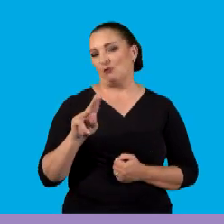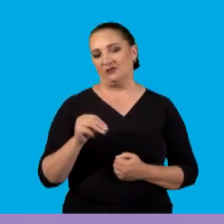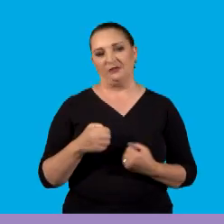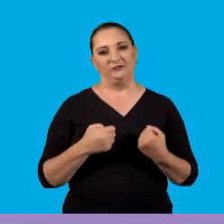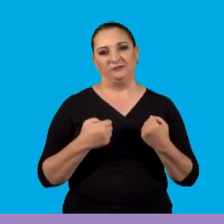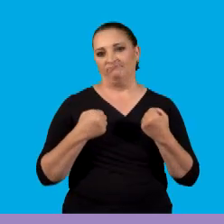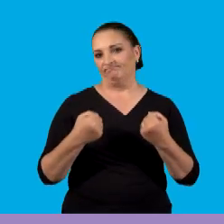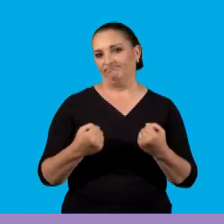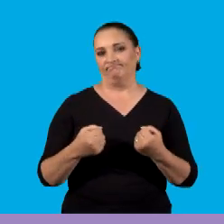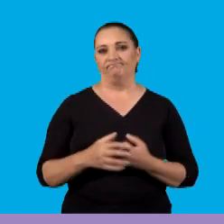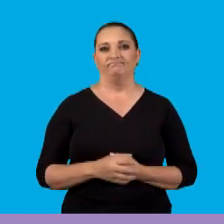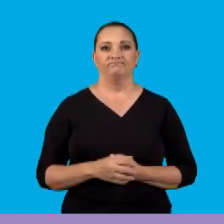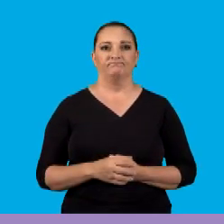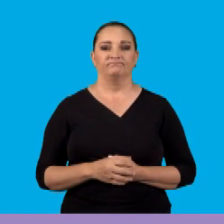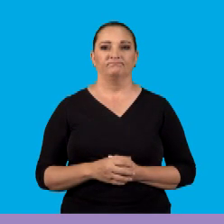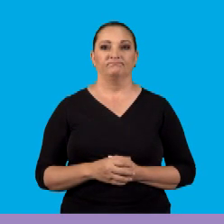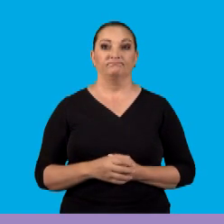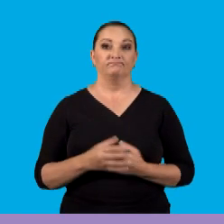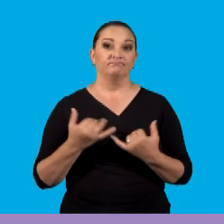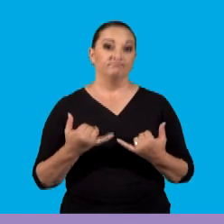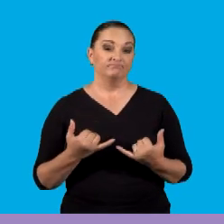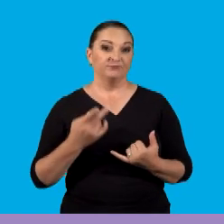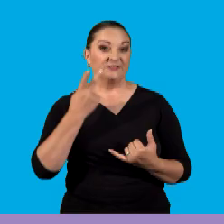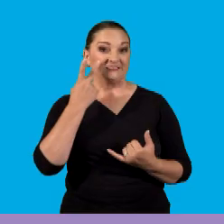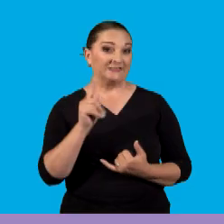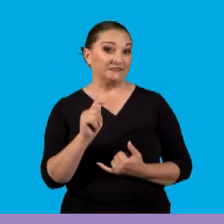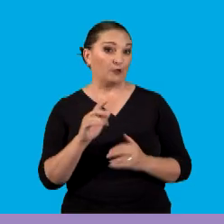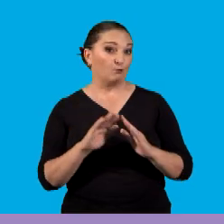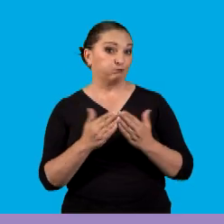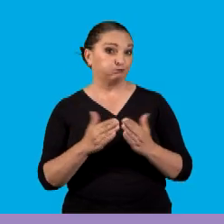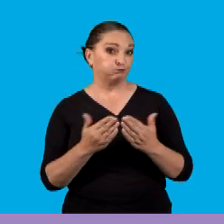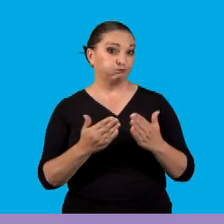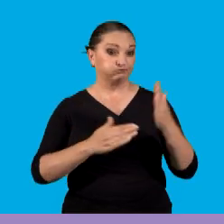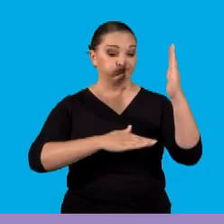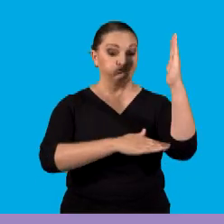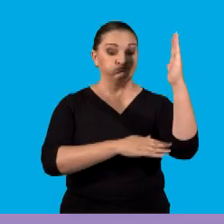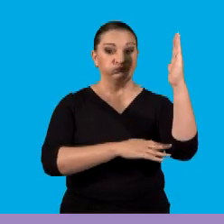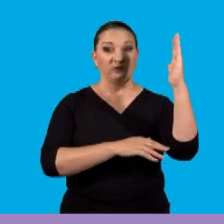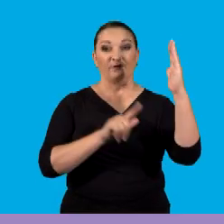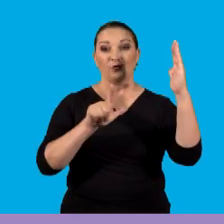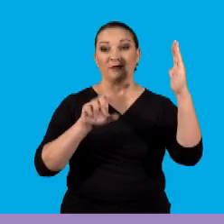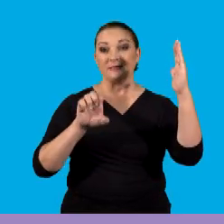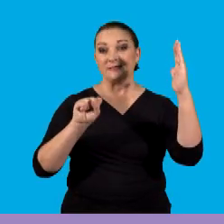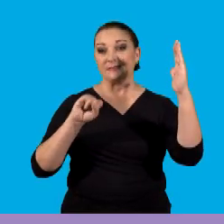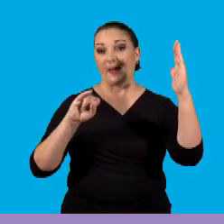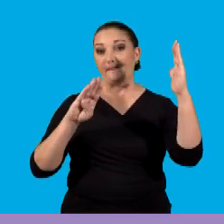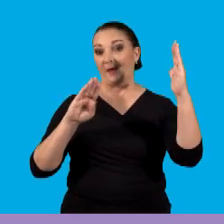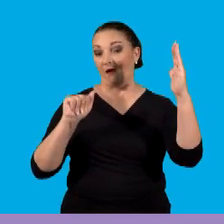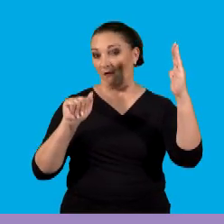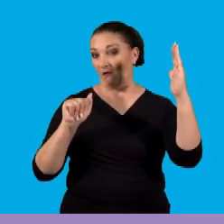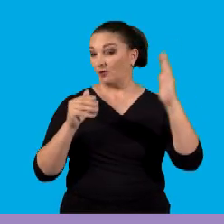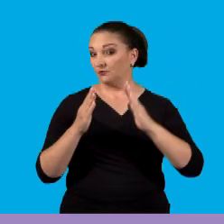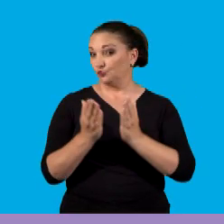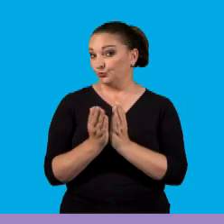0 kilometers. And what about those textbooks that were given at Lesiba Secondary